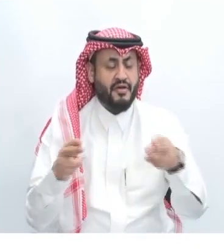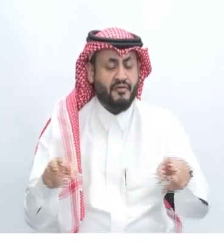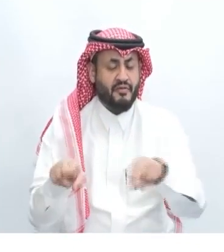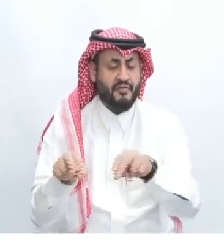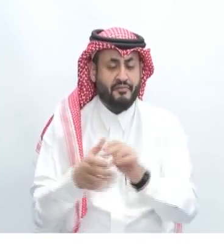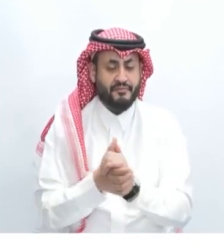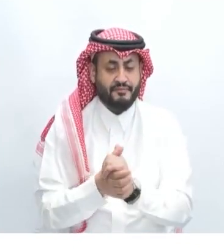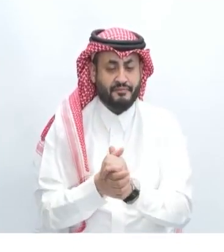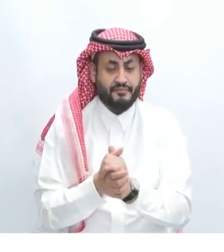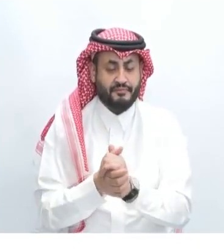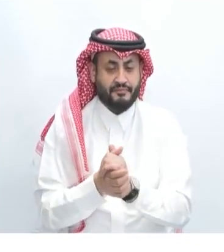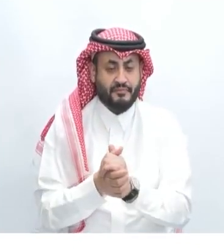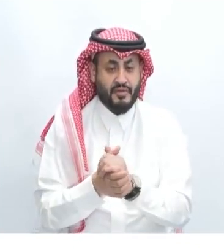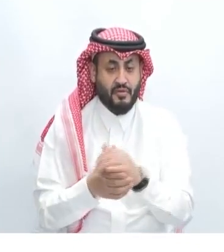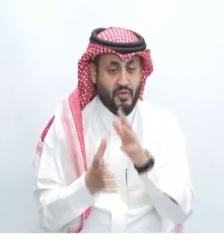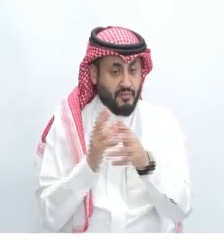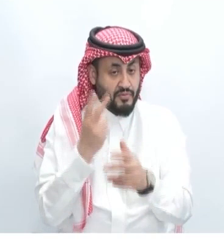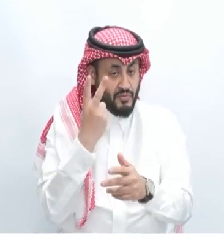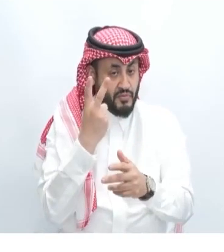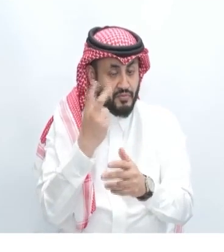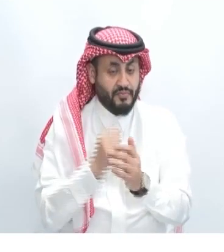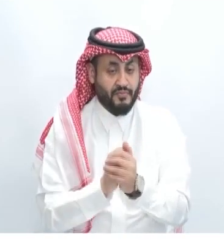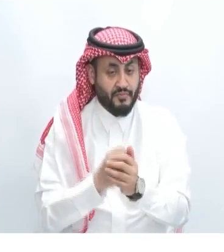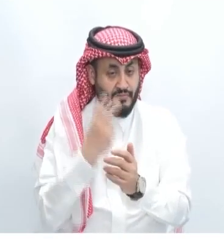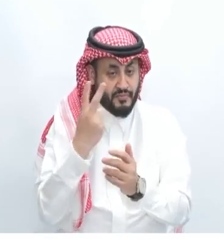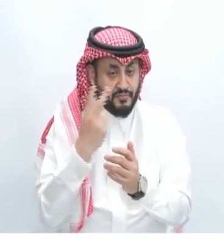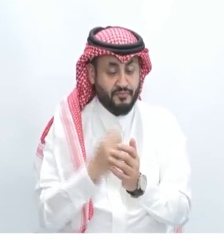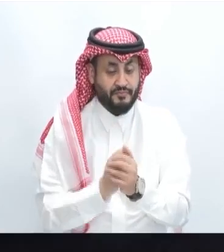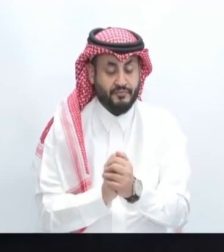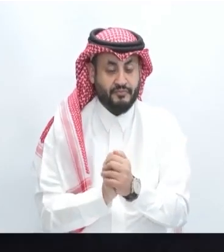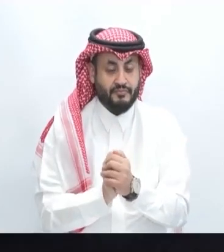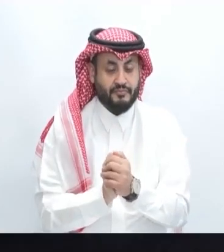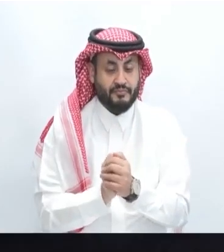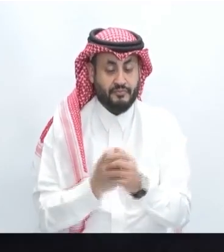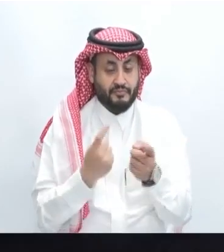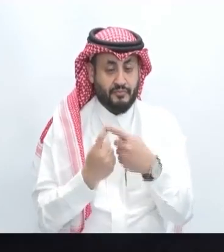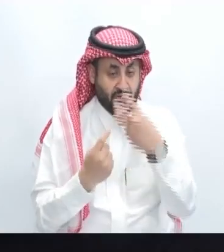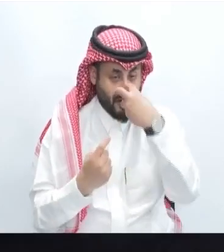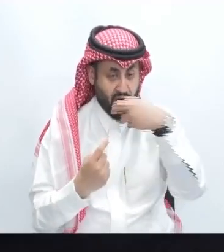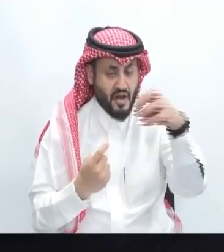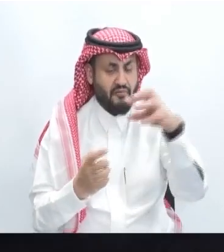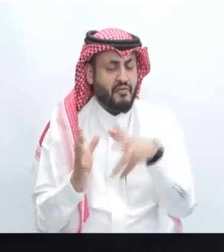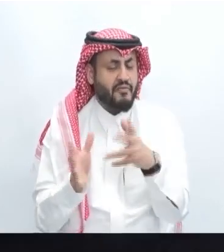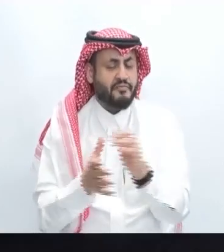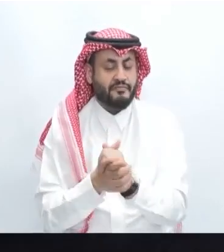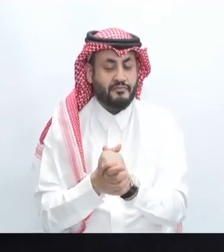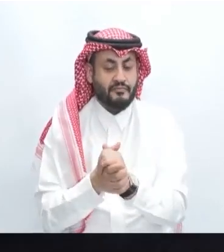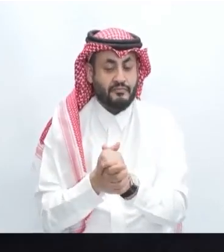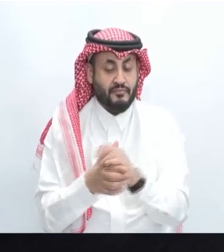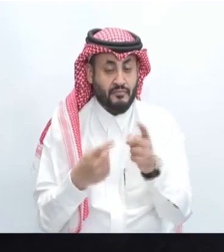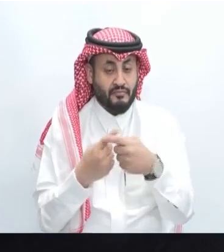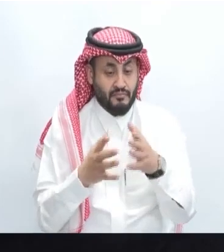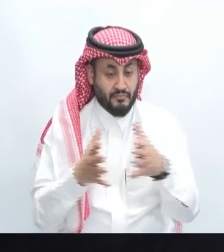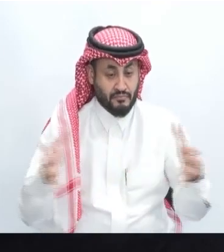and we talk about two things. We describe them by using two things. For example, with elephants, we said that they are